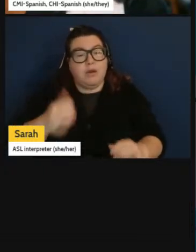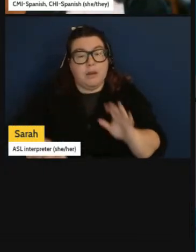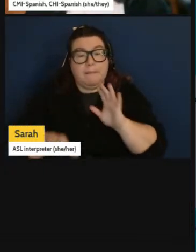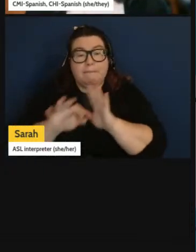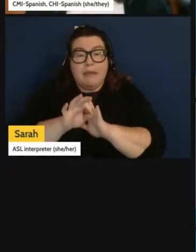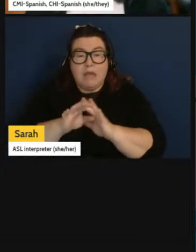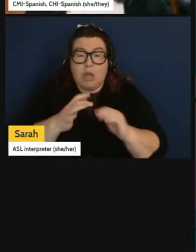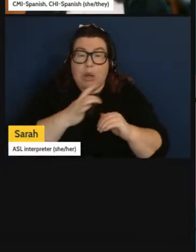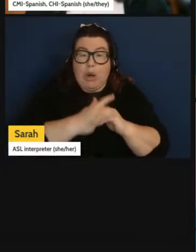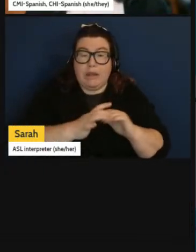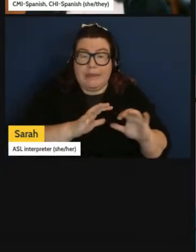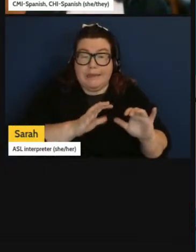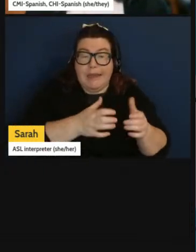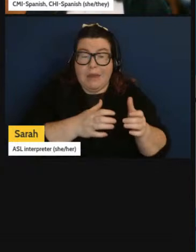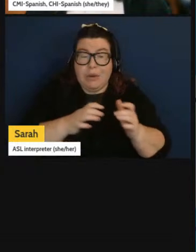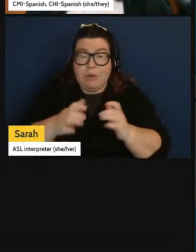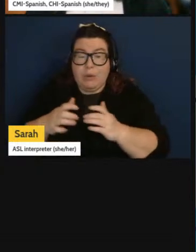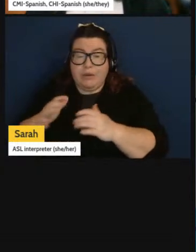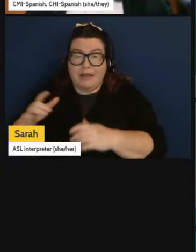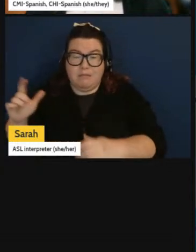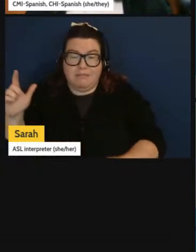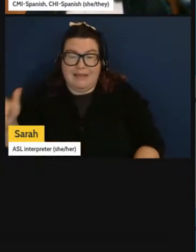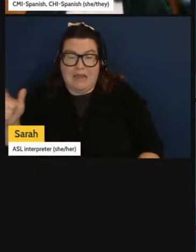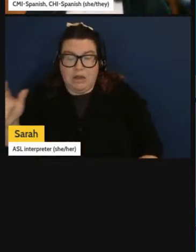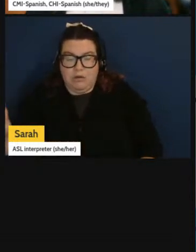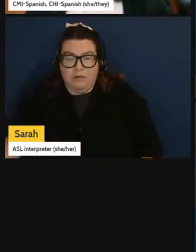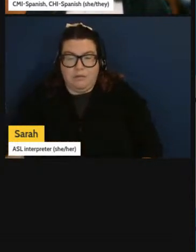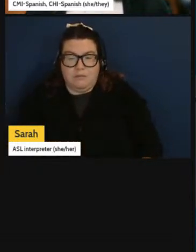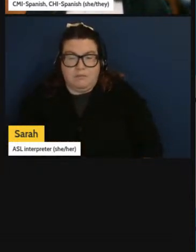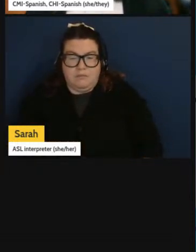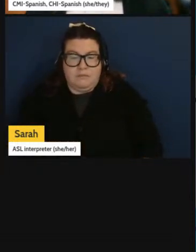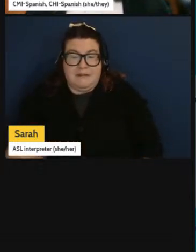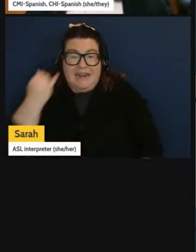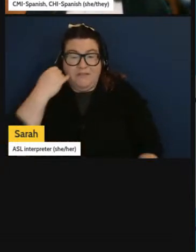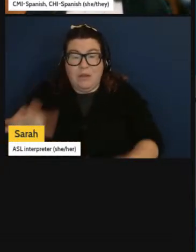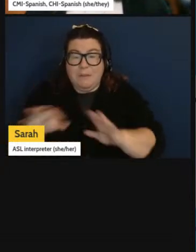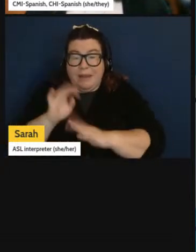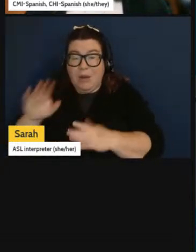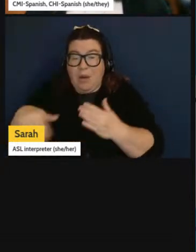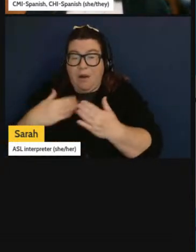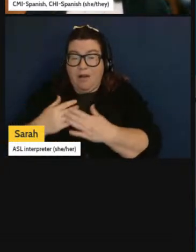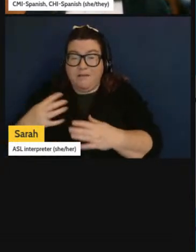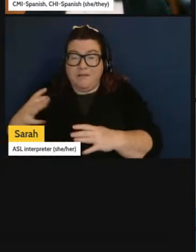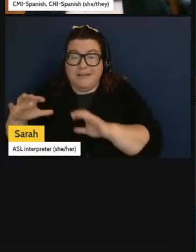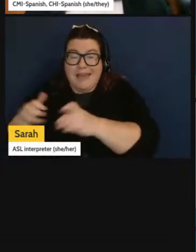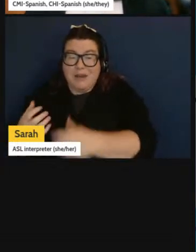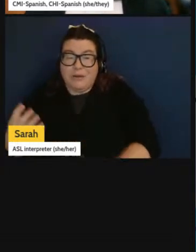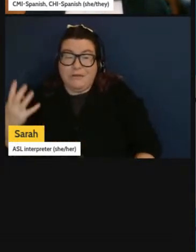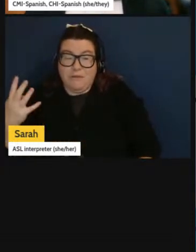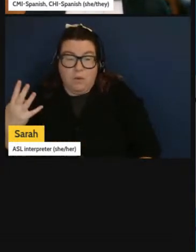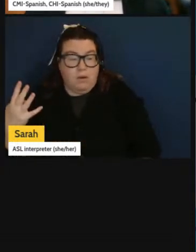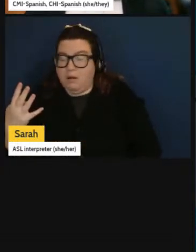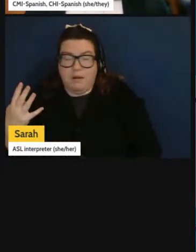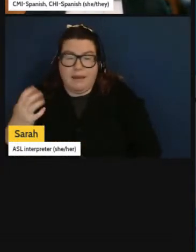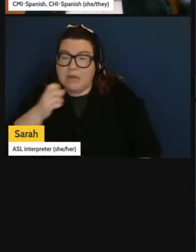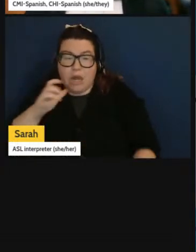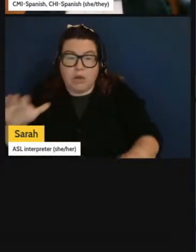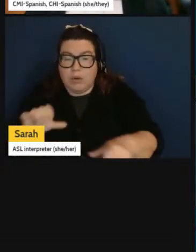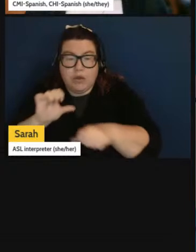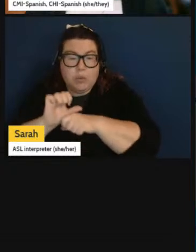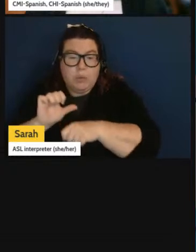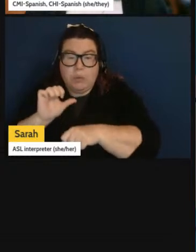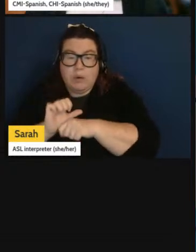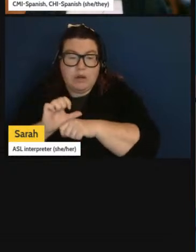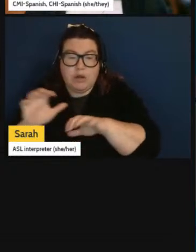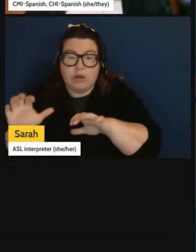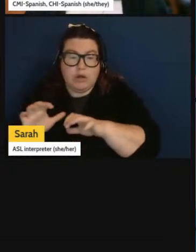earlier categories than the later category. If you pick all of your things from category 4, you're not doing the work to be able to do